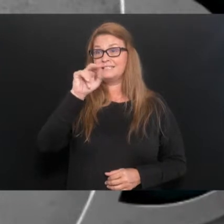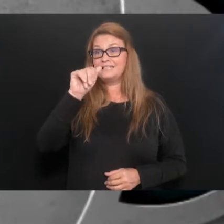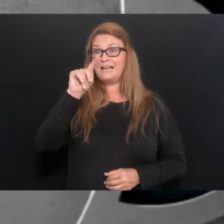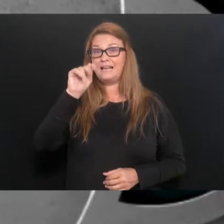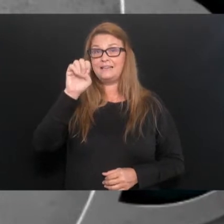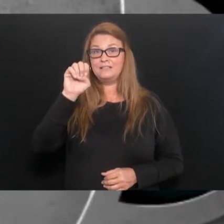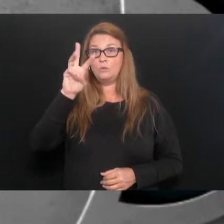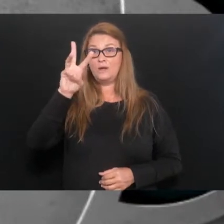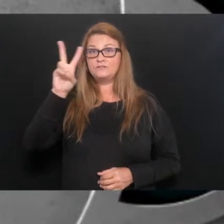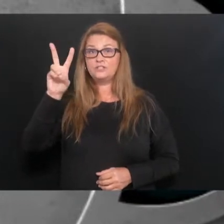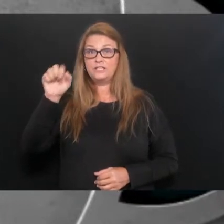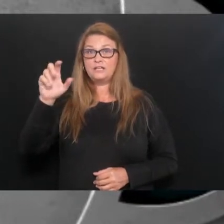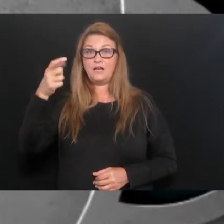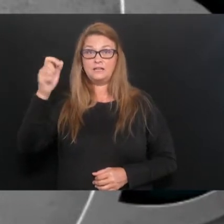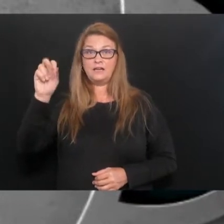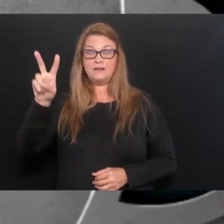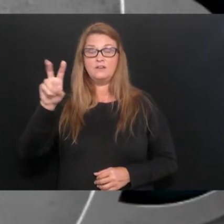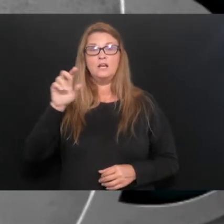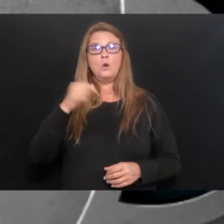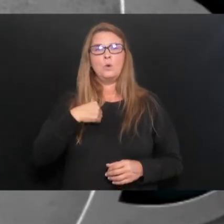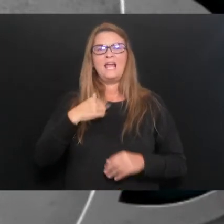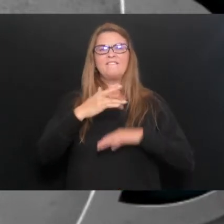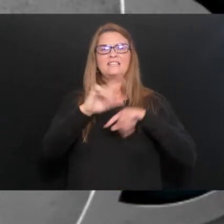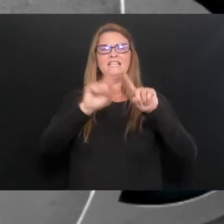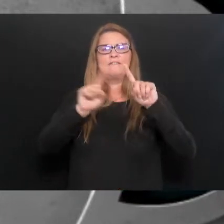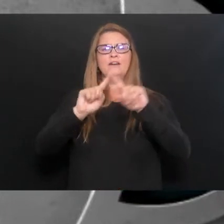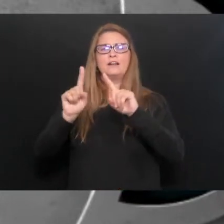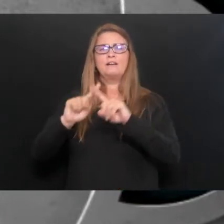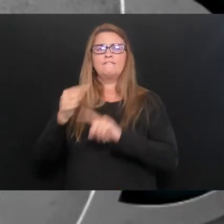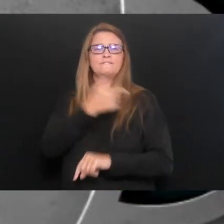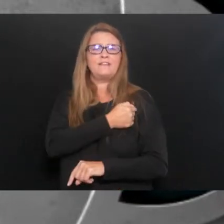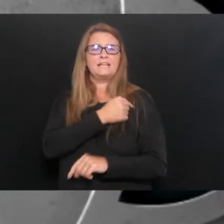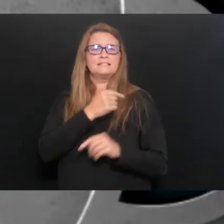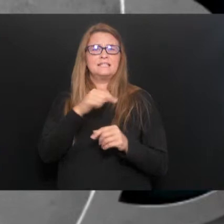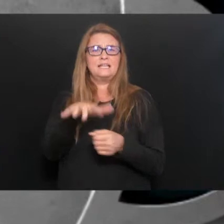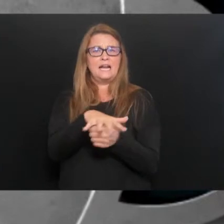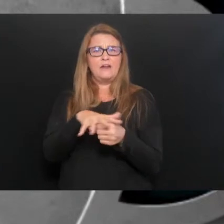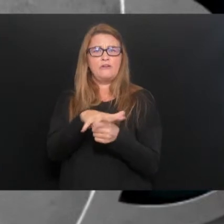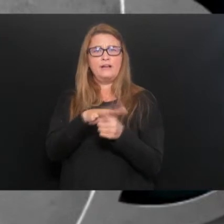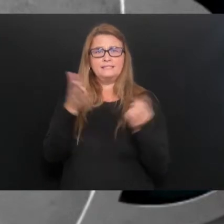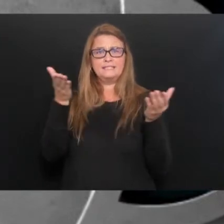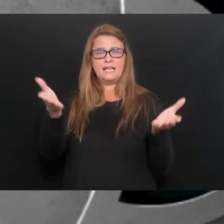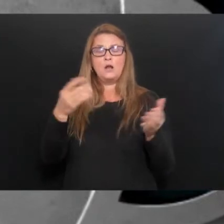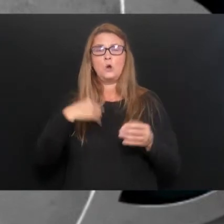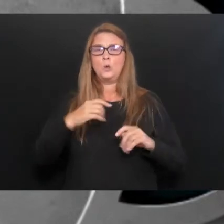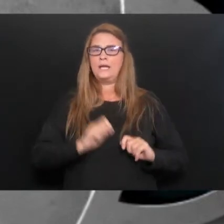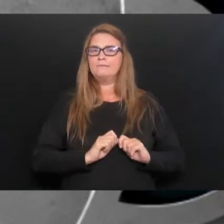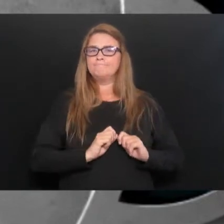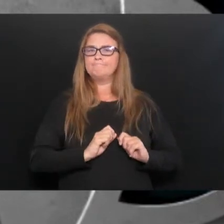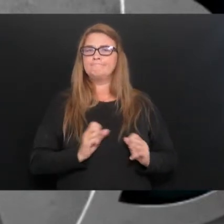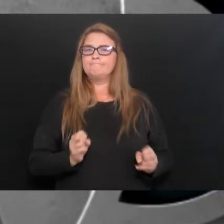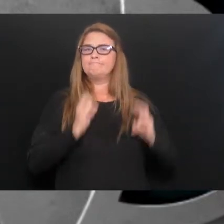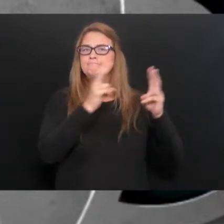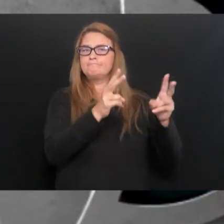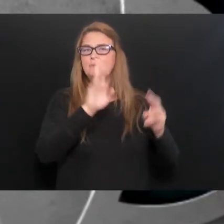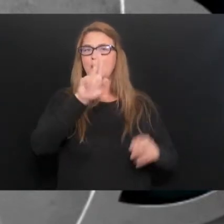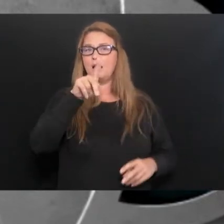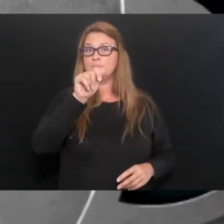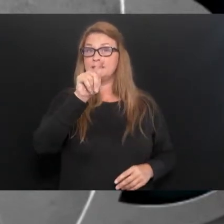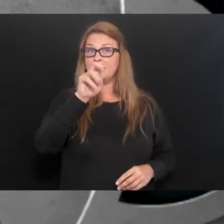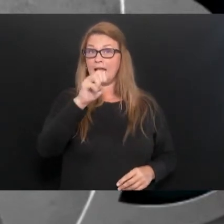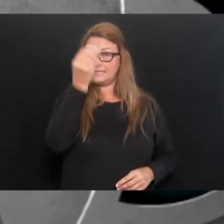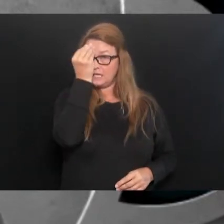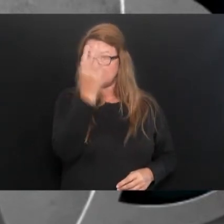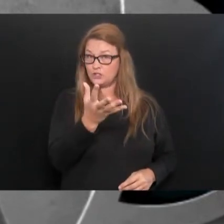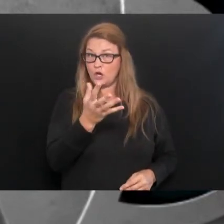Vaccinate.wv.gov, it does list the COVID vaccine sites across the state. And those sites also were updated the other day that offer flu vaccines. So when you're